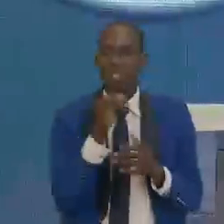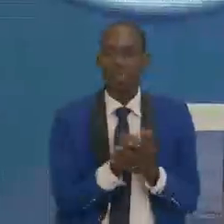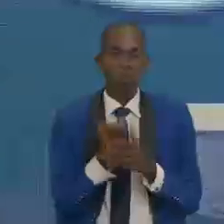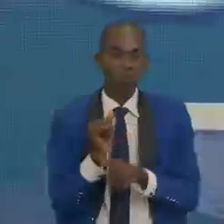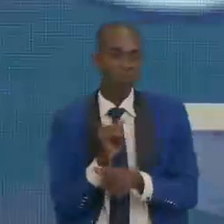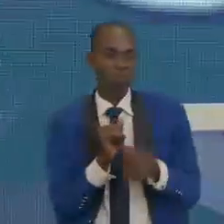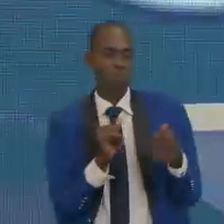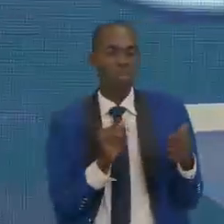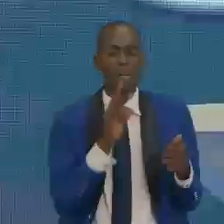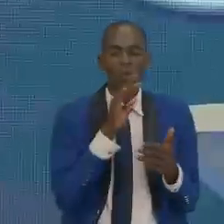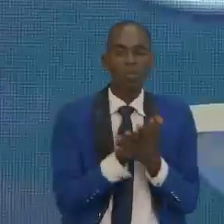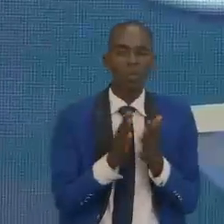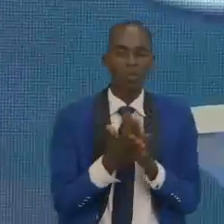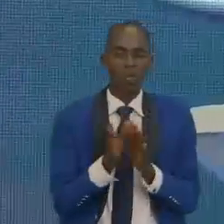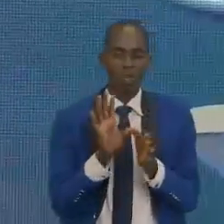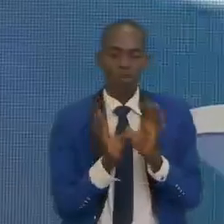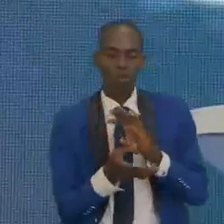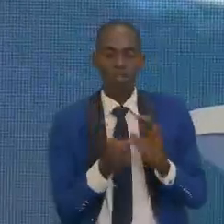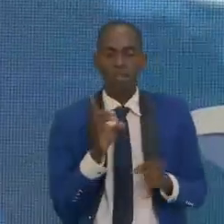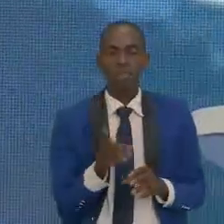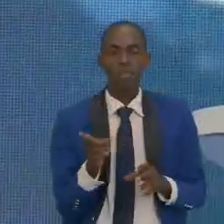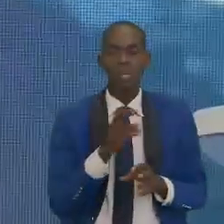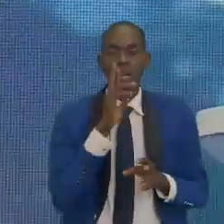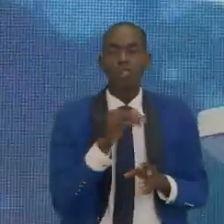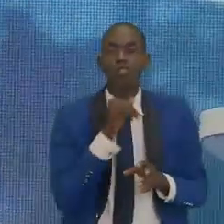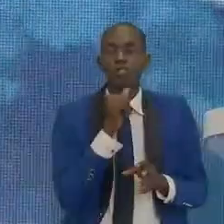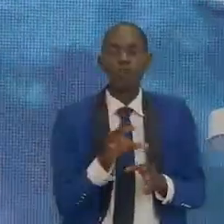converted, they are not converted.